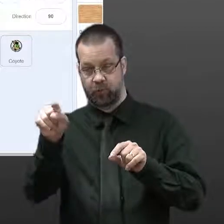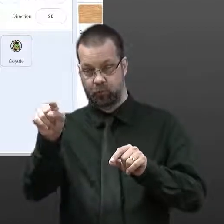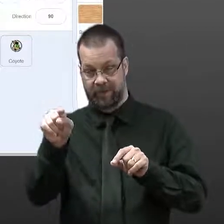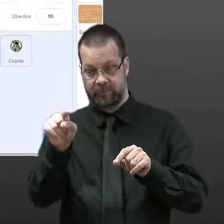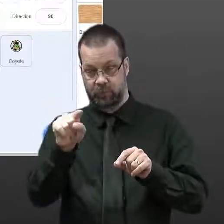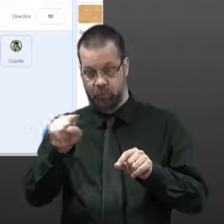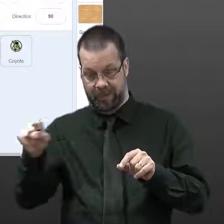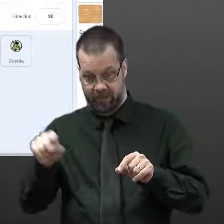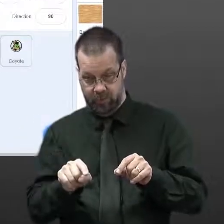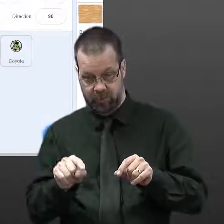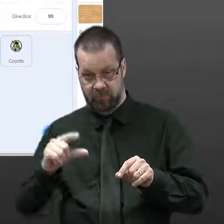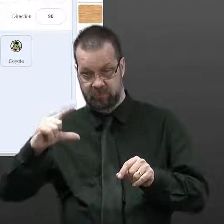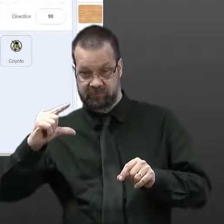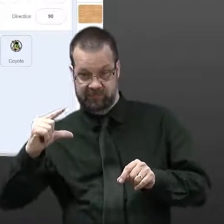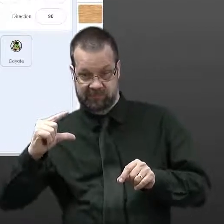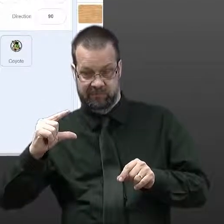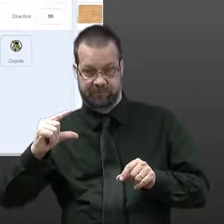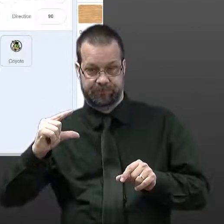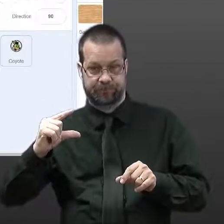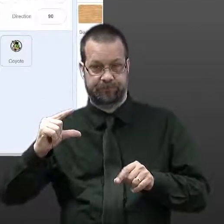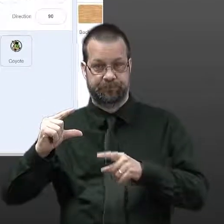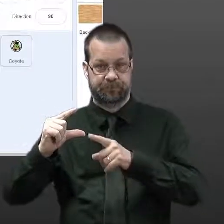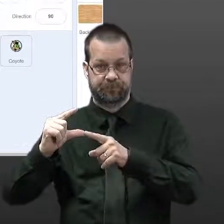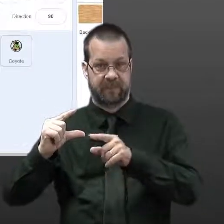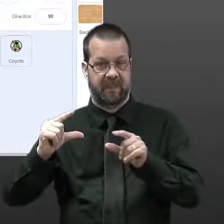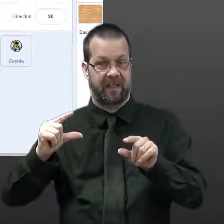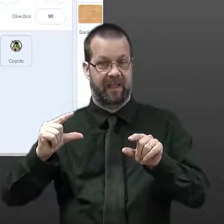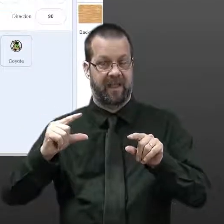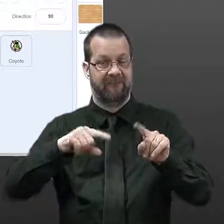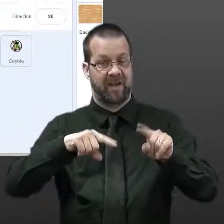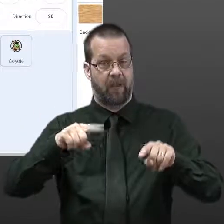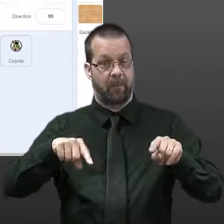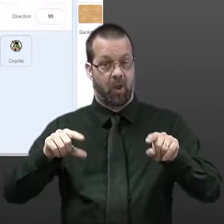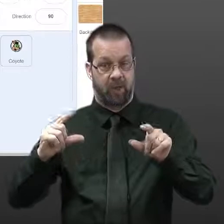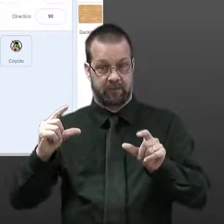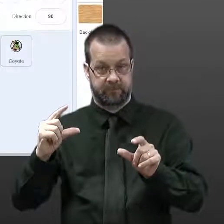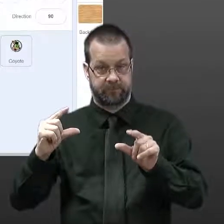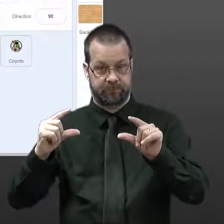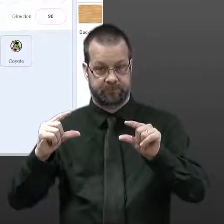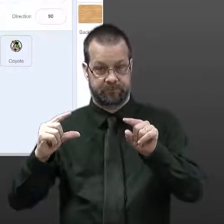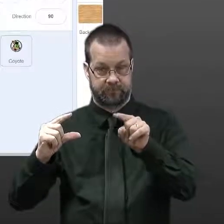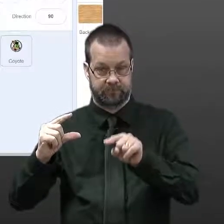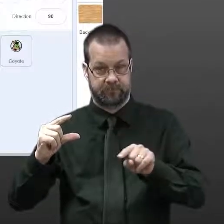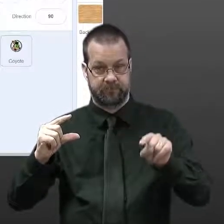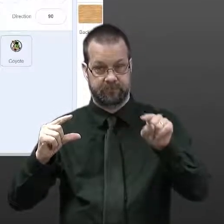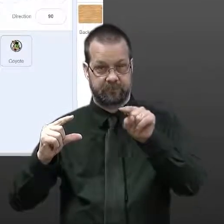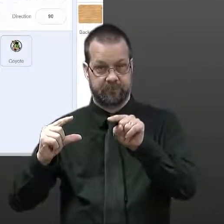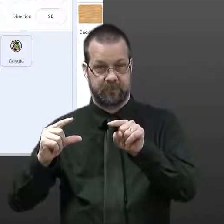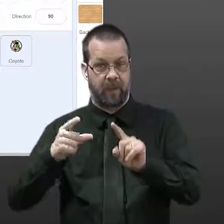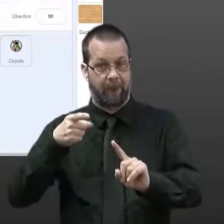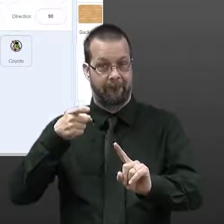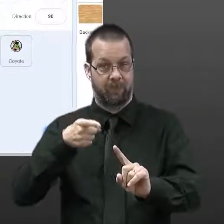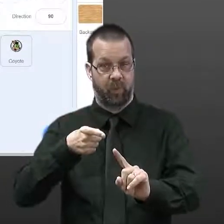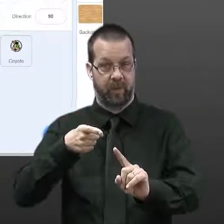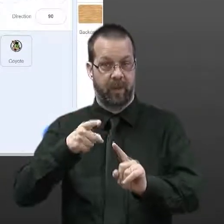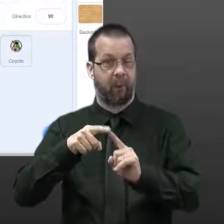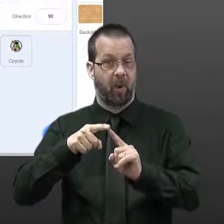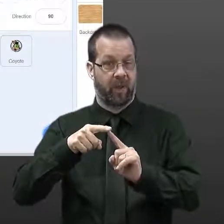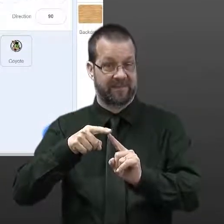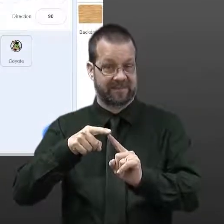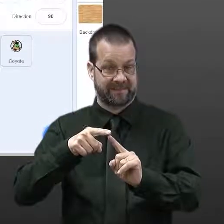are going to put the variable. So in variables, we're going to put the rounded variable